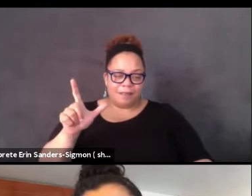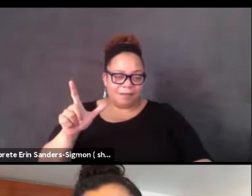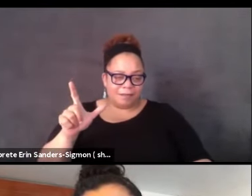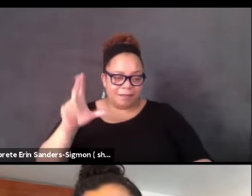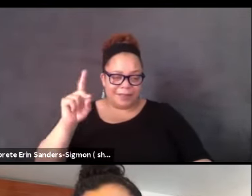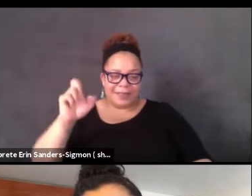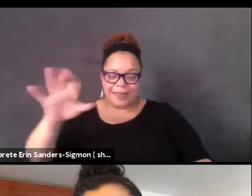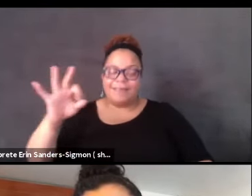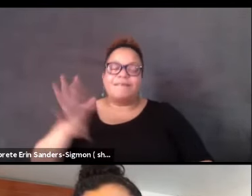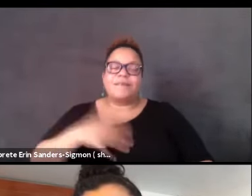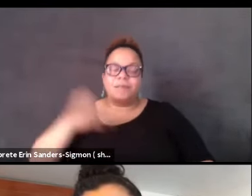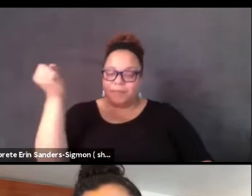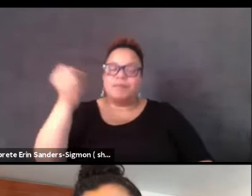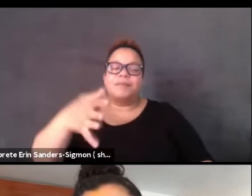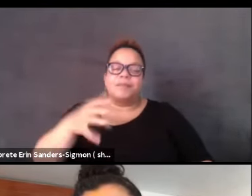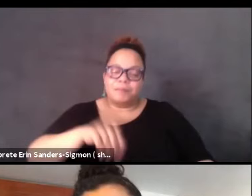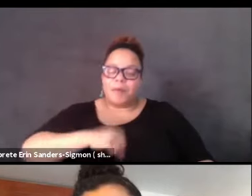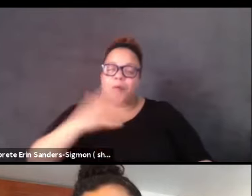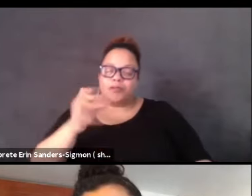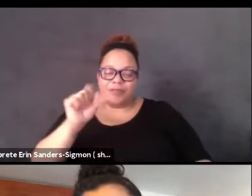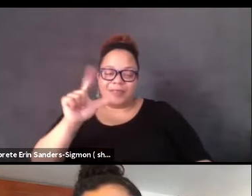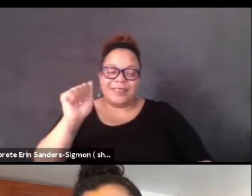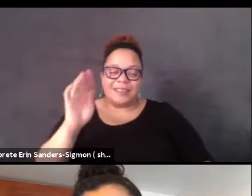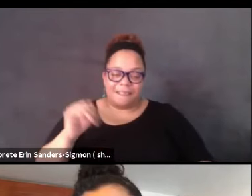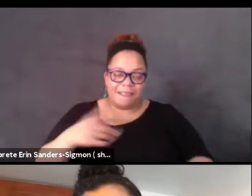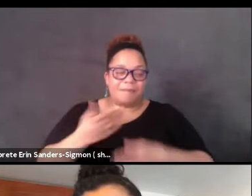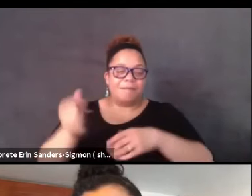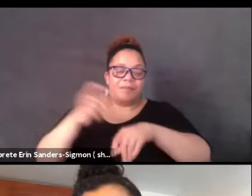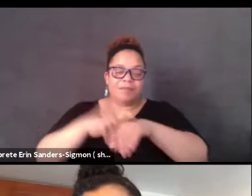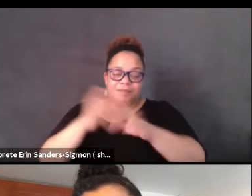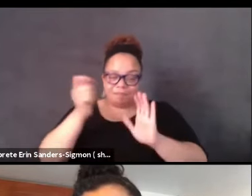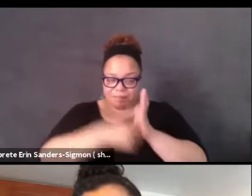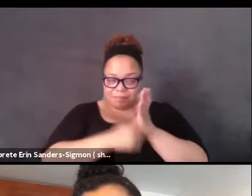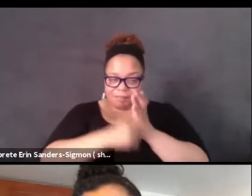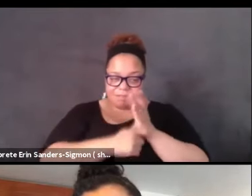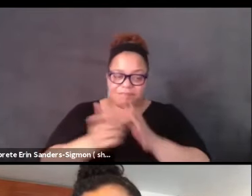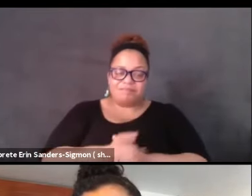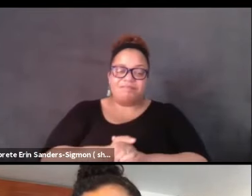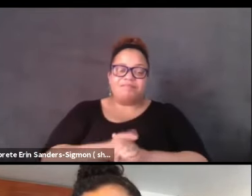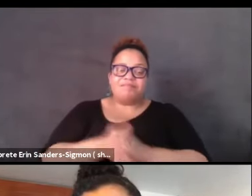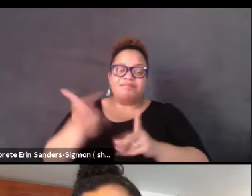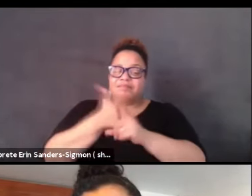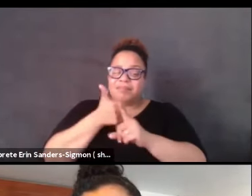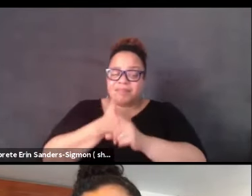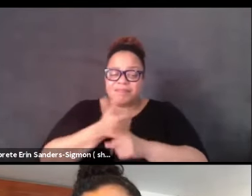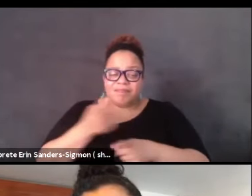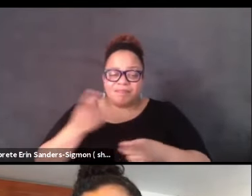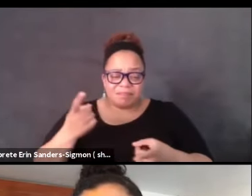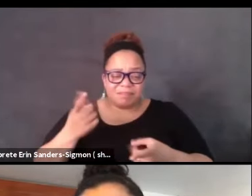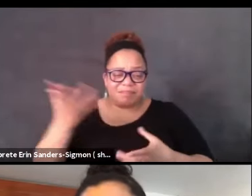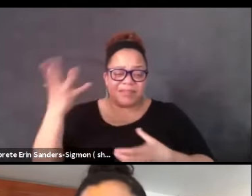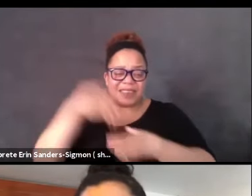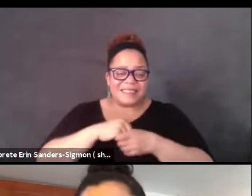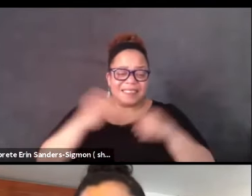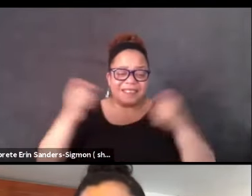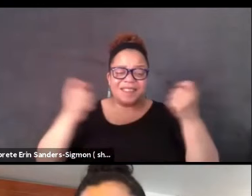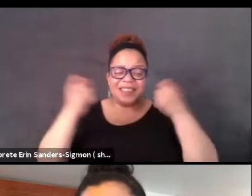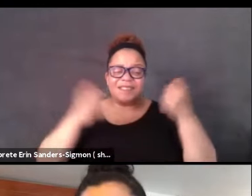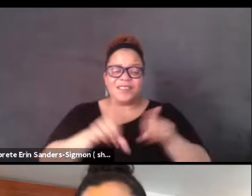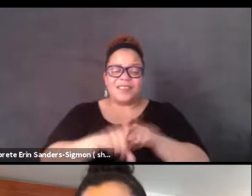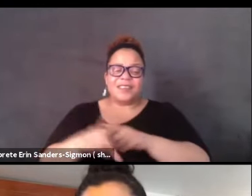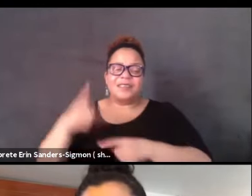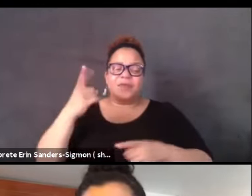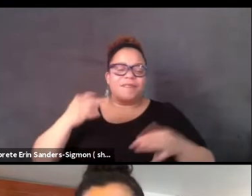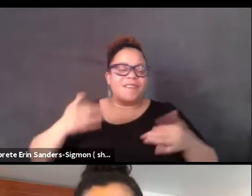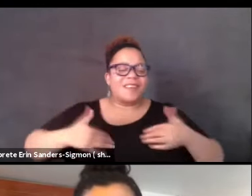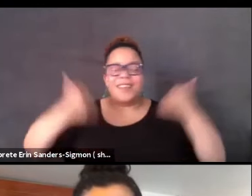by the Smithsonian, our partners at this festival, as one of America's young innovators in the arts and sciences. She was also Oprah's O